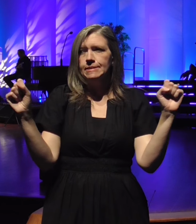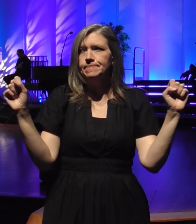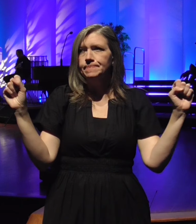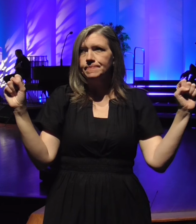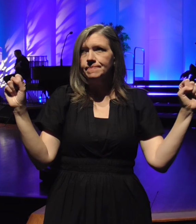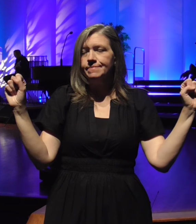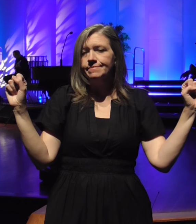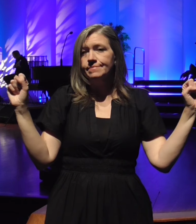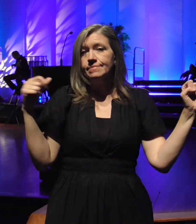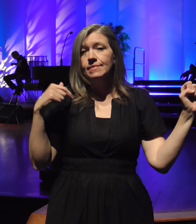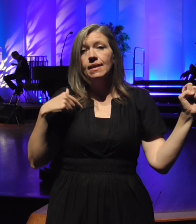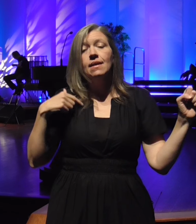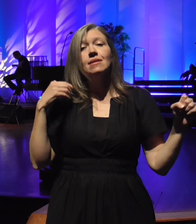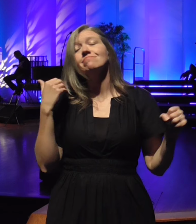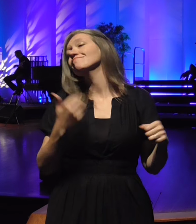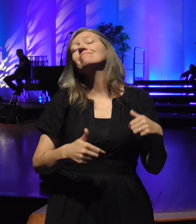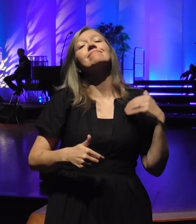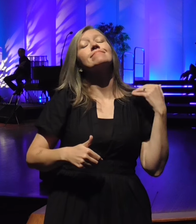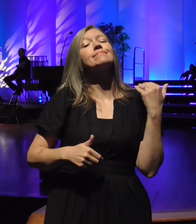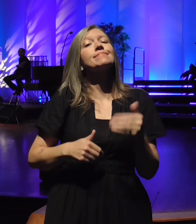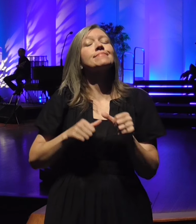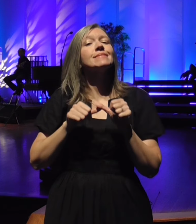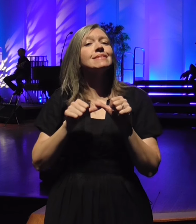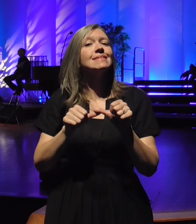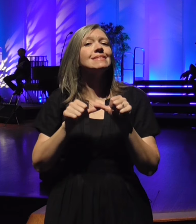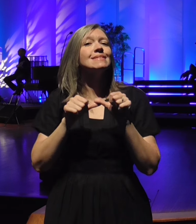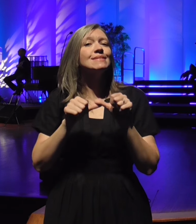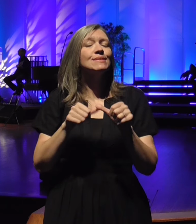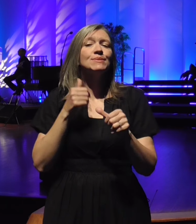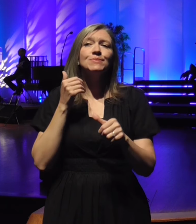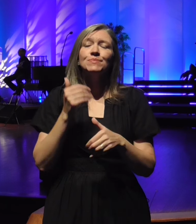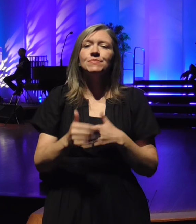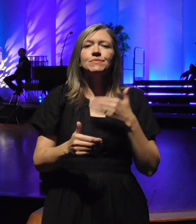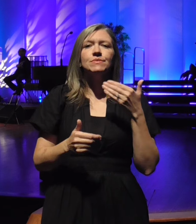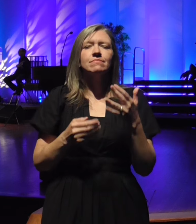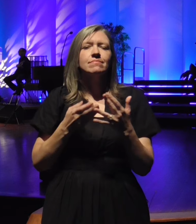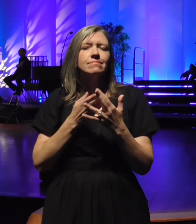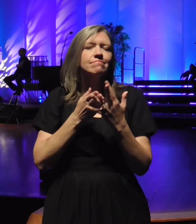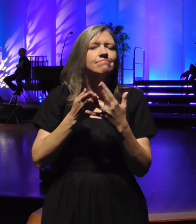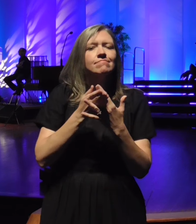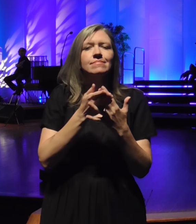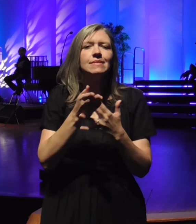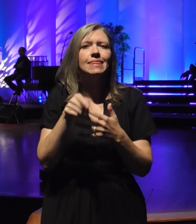life that's real and true and free